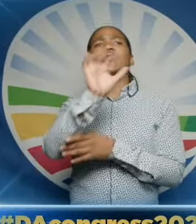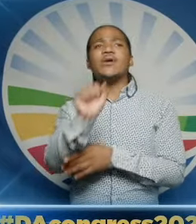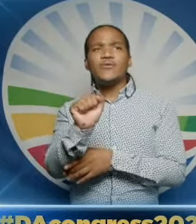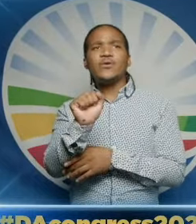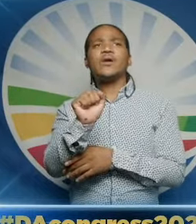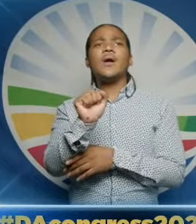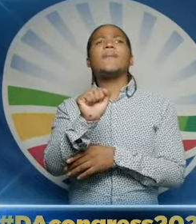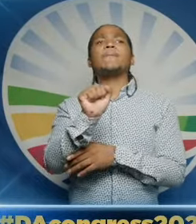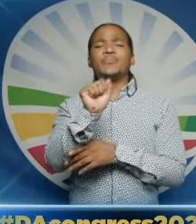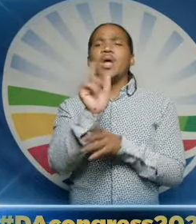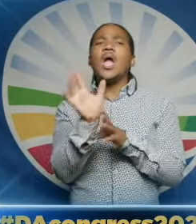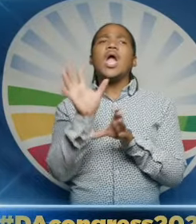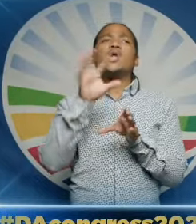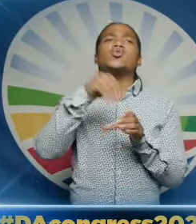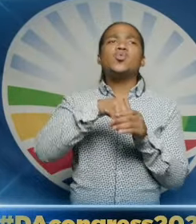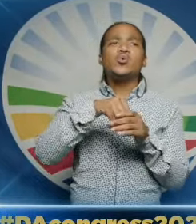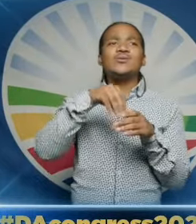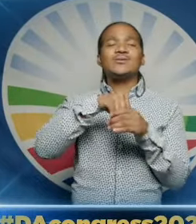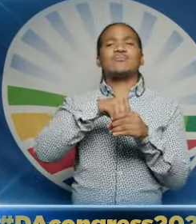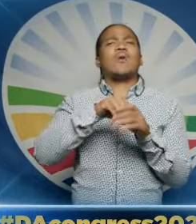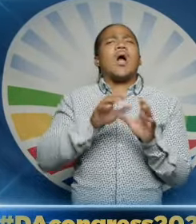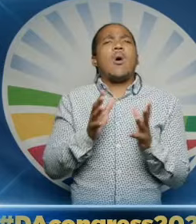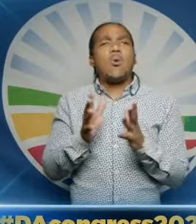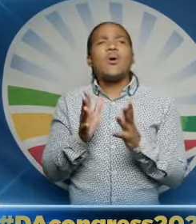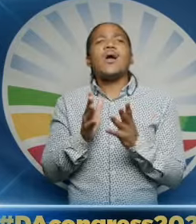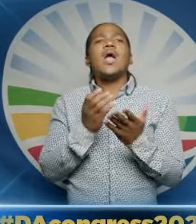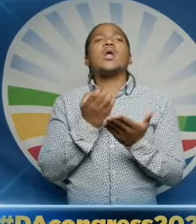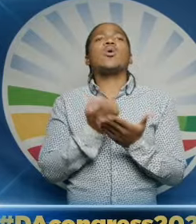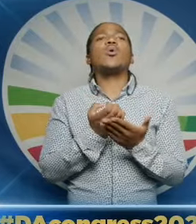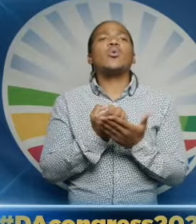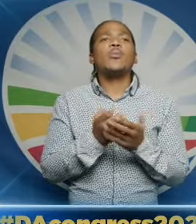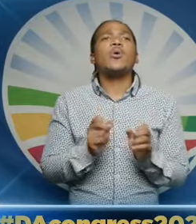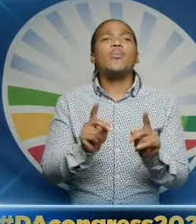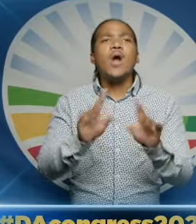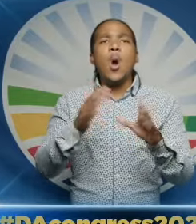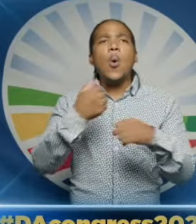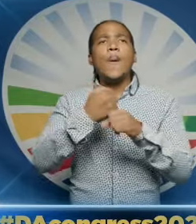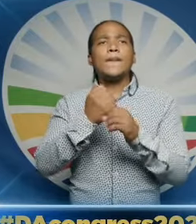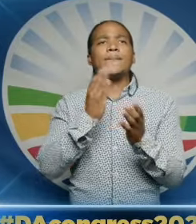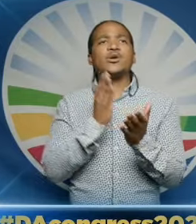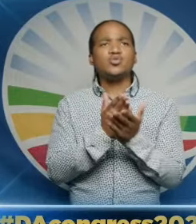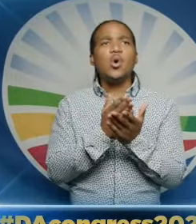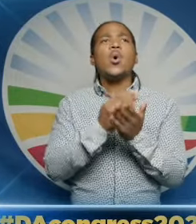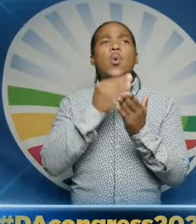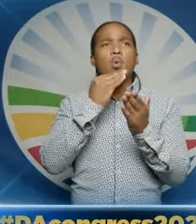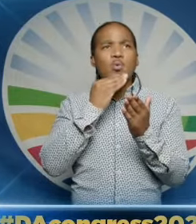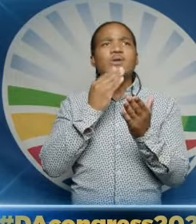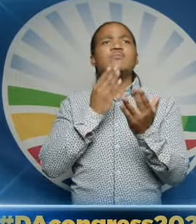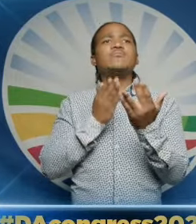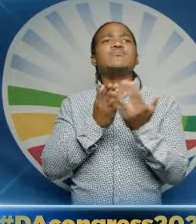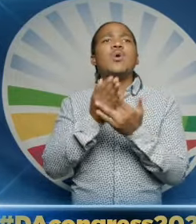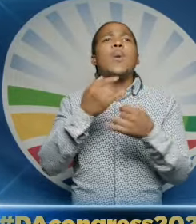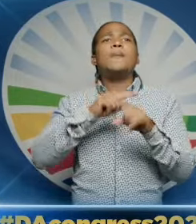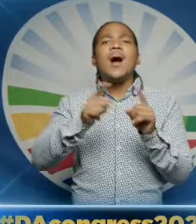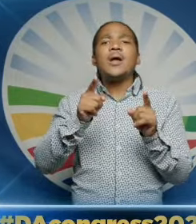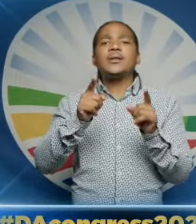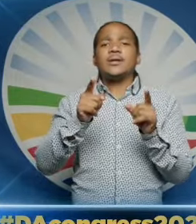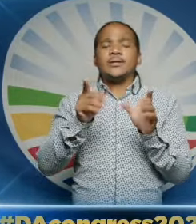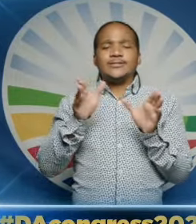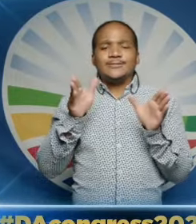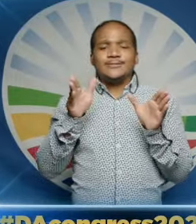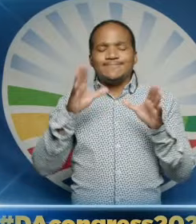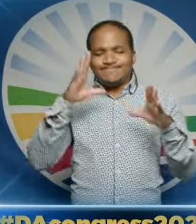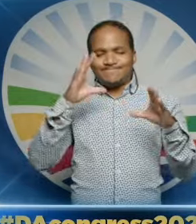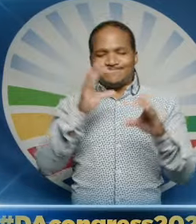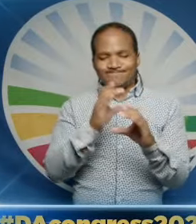mostly excluded from economic opportunities. How do we make sure that we're not enriching the few, but we're broadening opportunities?